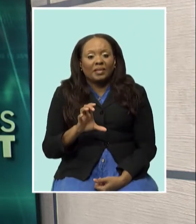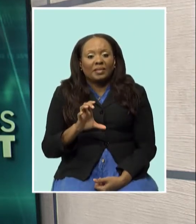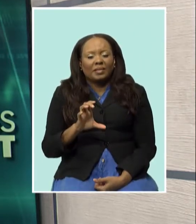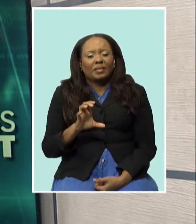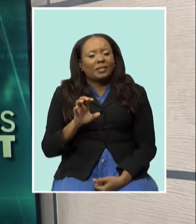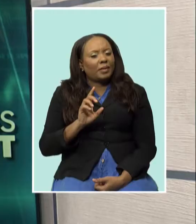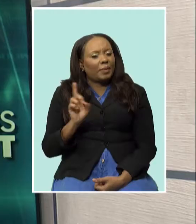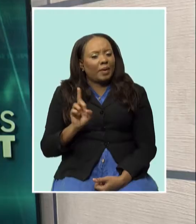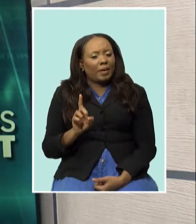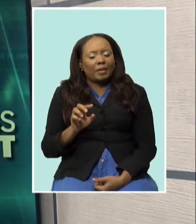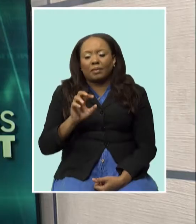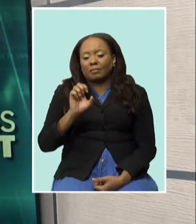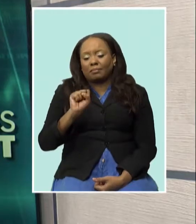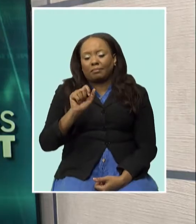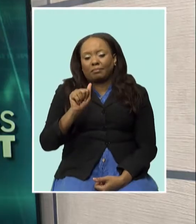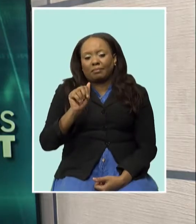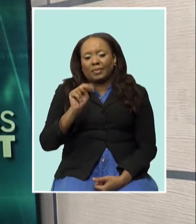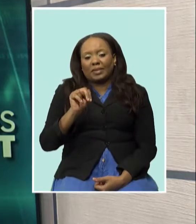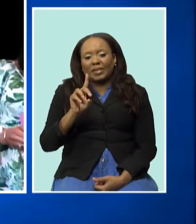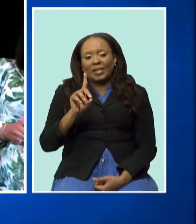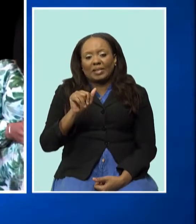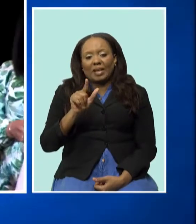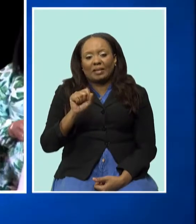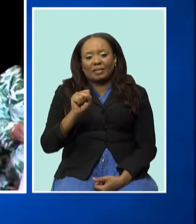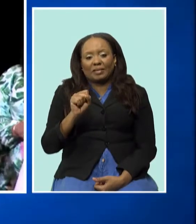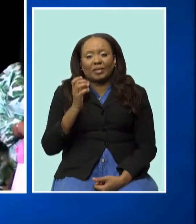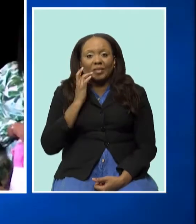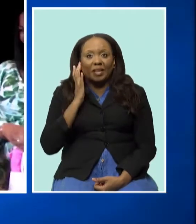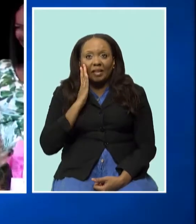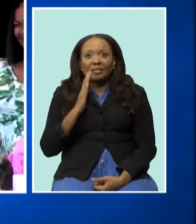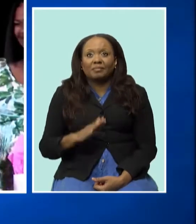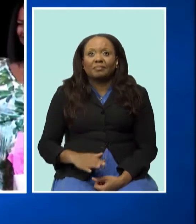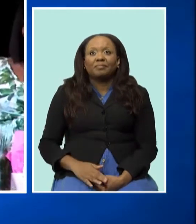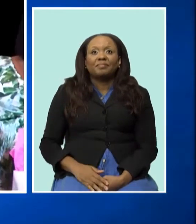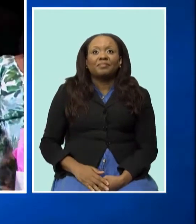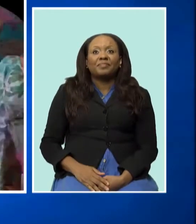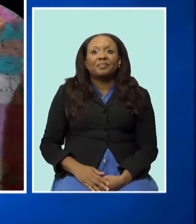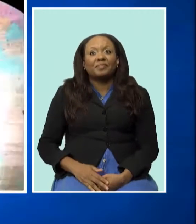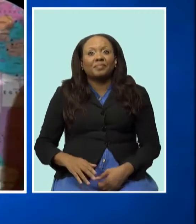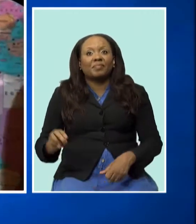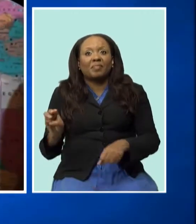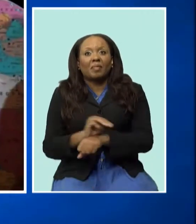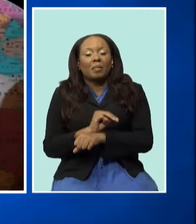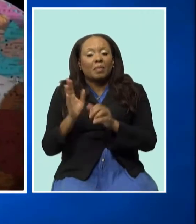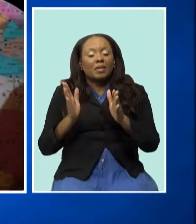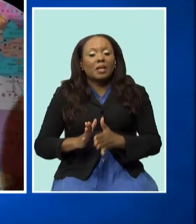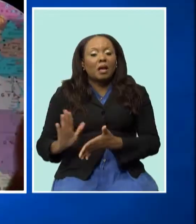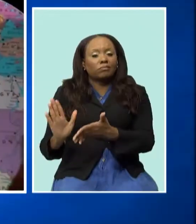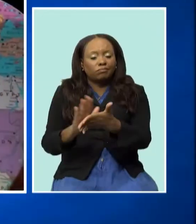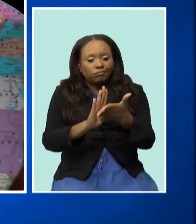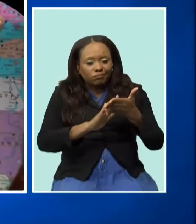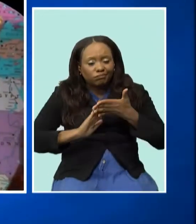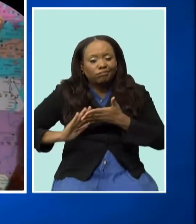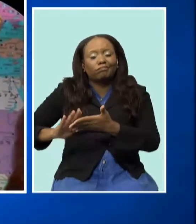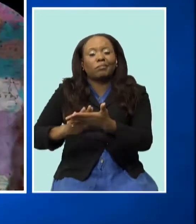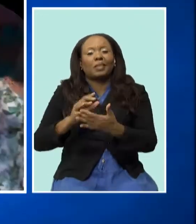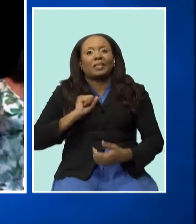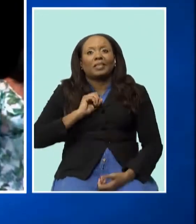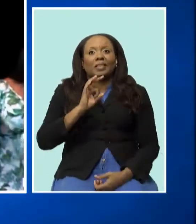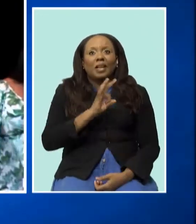Thorpe reports. The minister praised the long-standing awardees and told them much is in store for